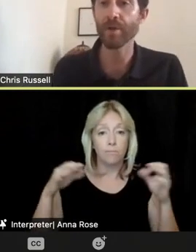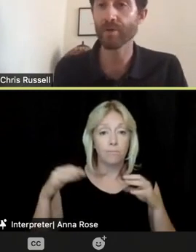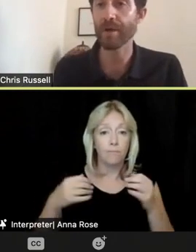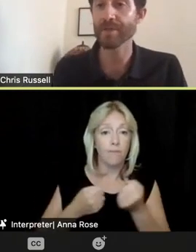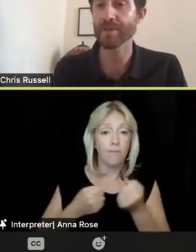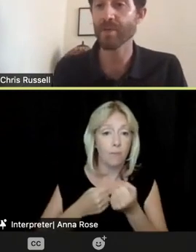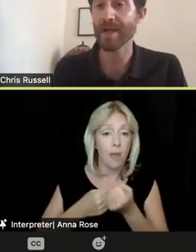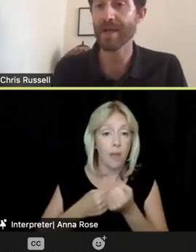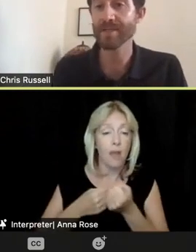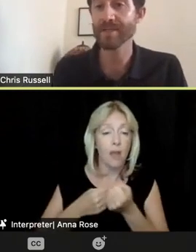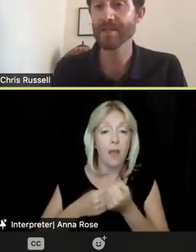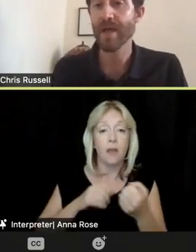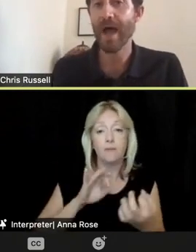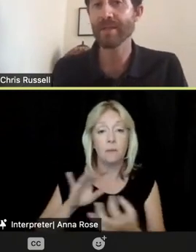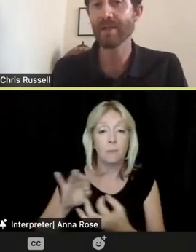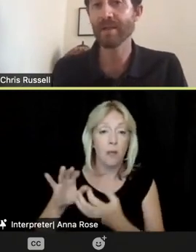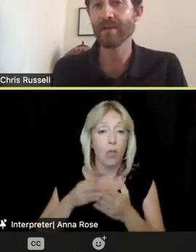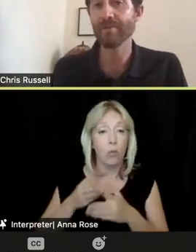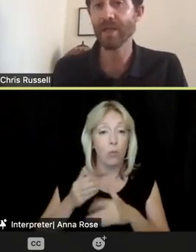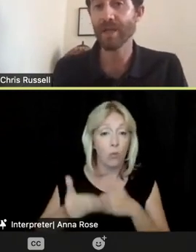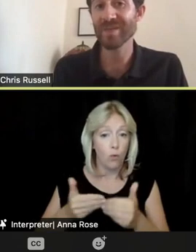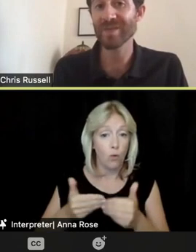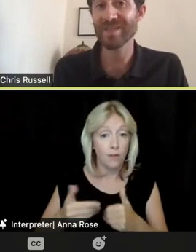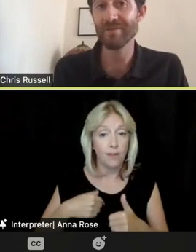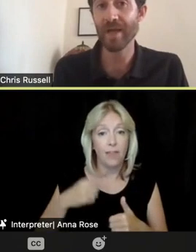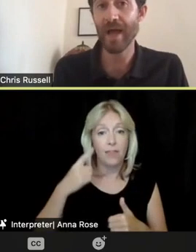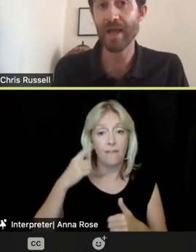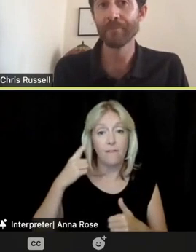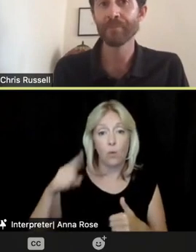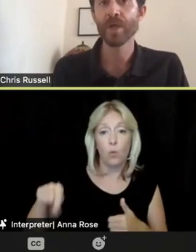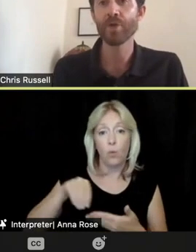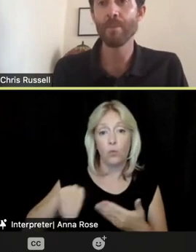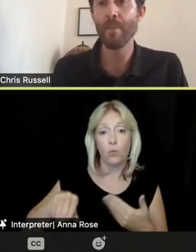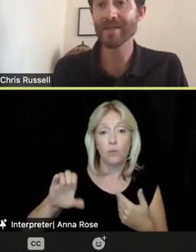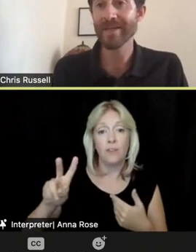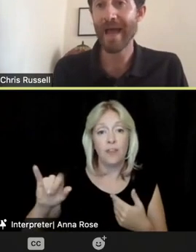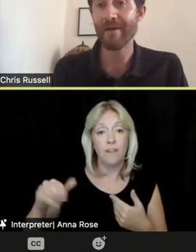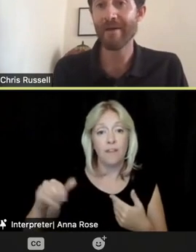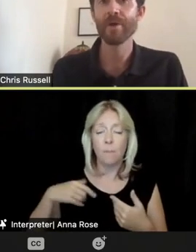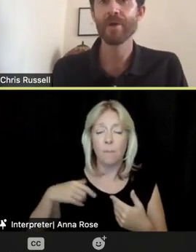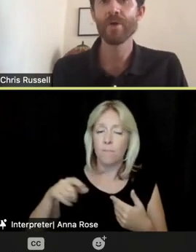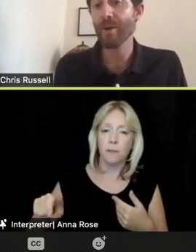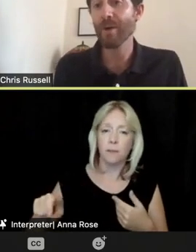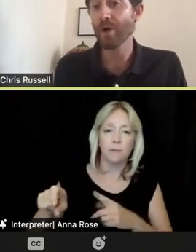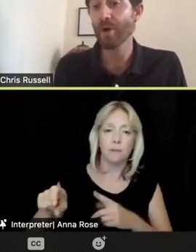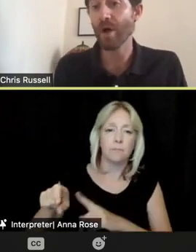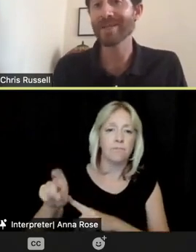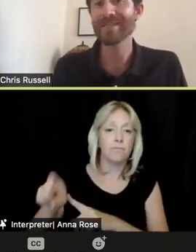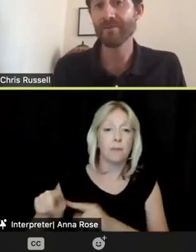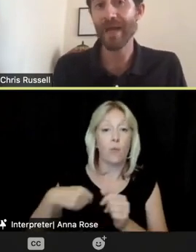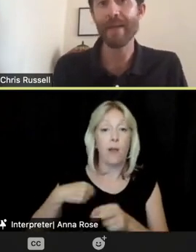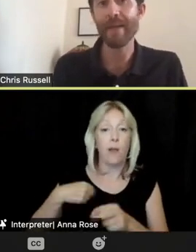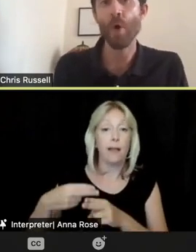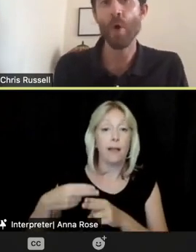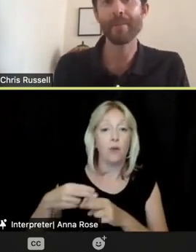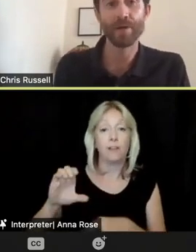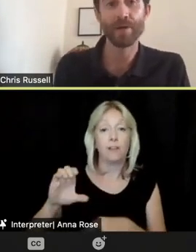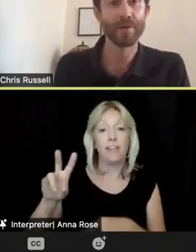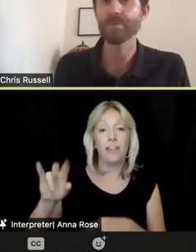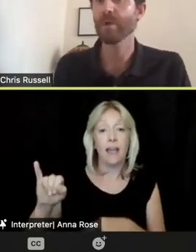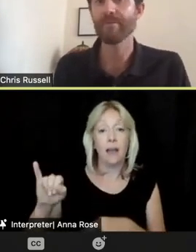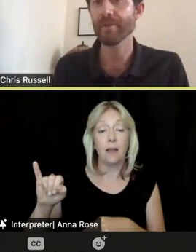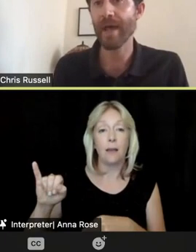and input throughout this process. I think that for kids with CVI, you must have what I would call a CVI